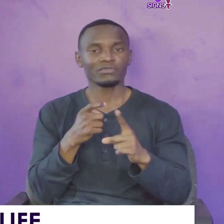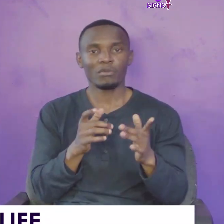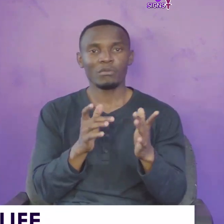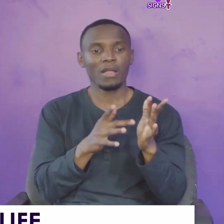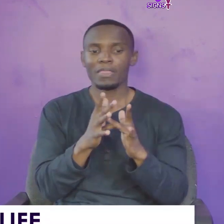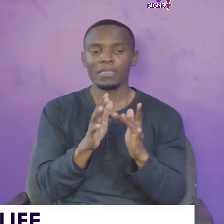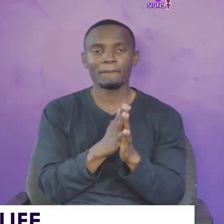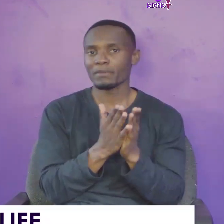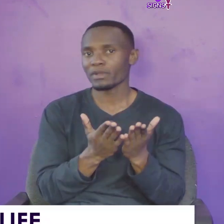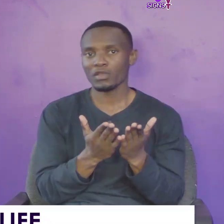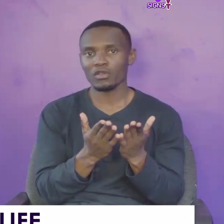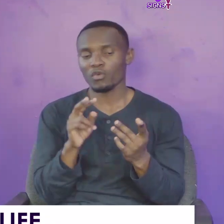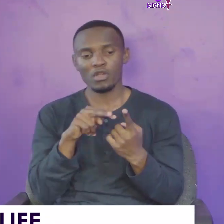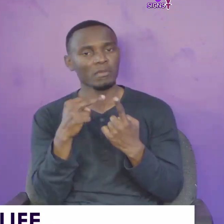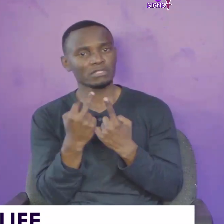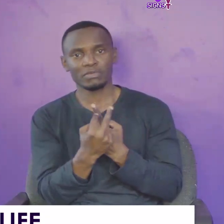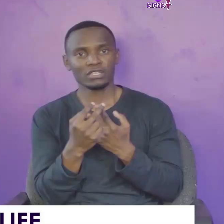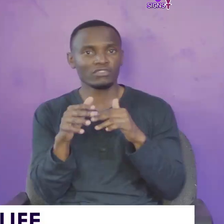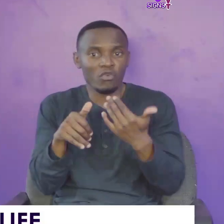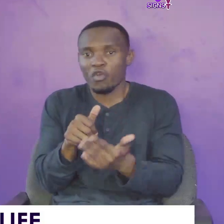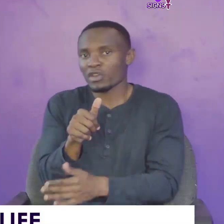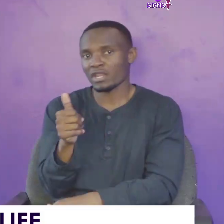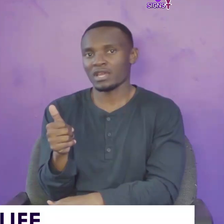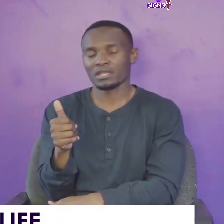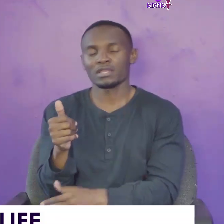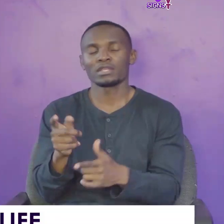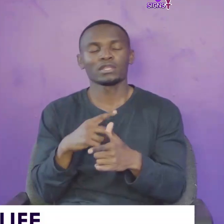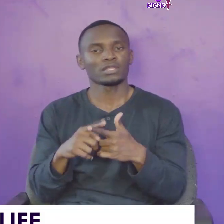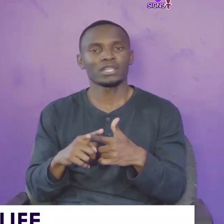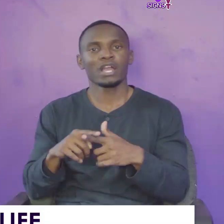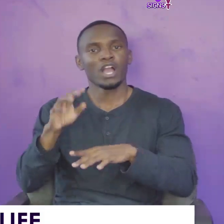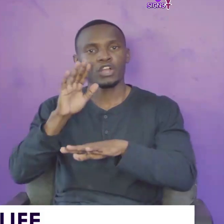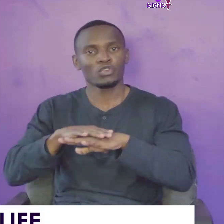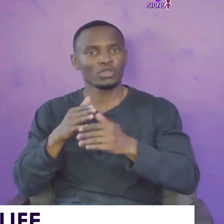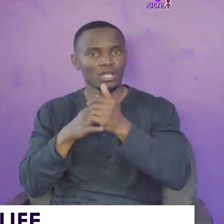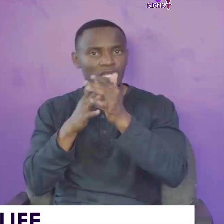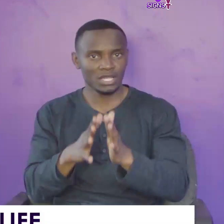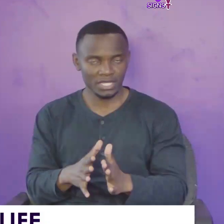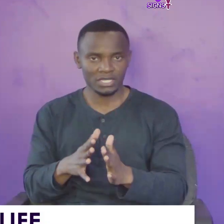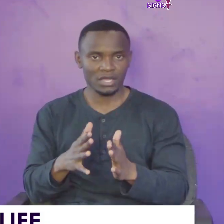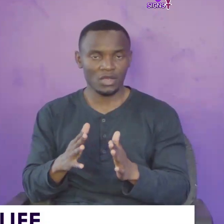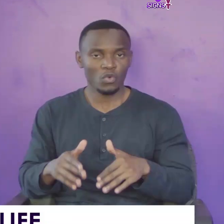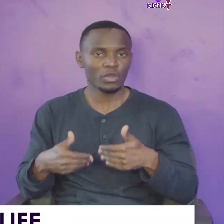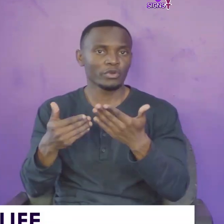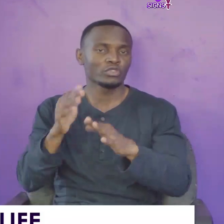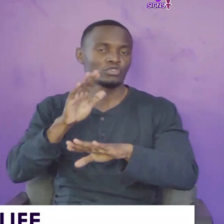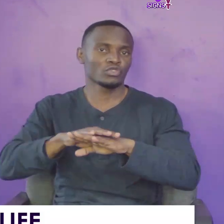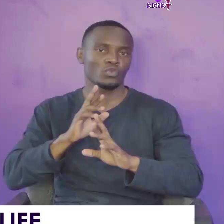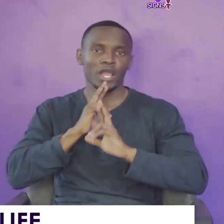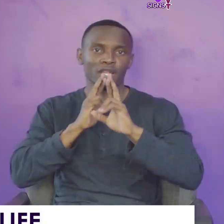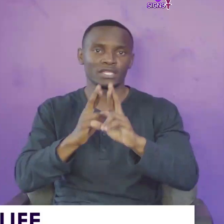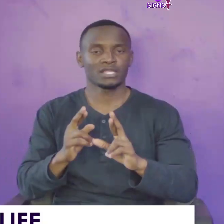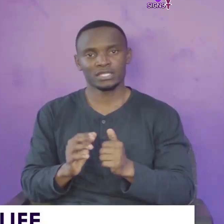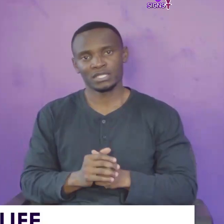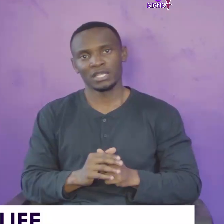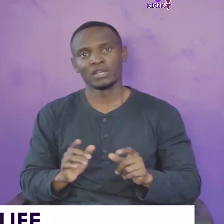biblical view or any other view, definitely a good leader will produce good fruit, good outcomes,